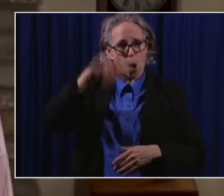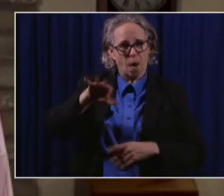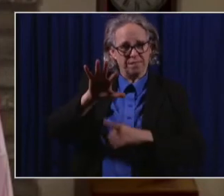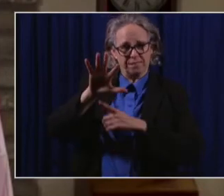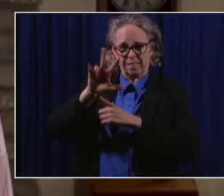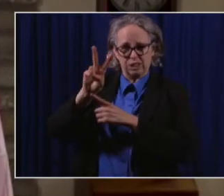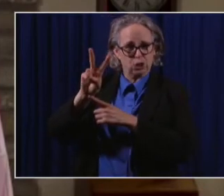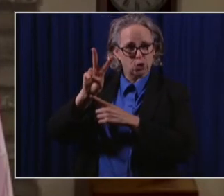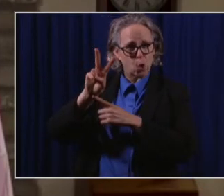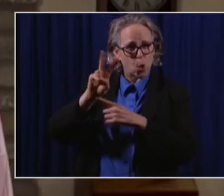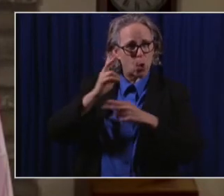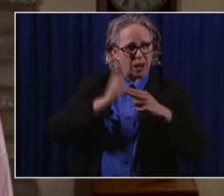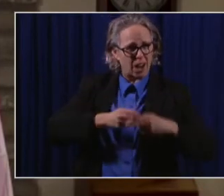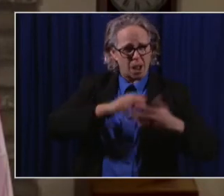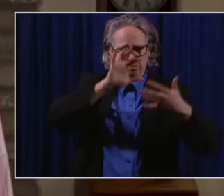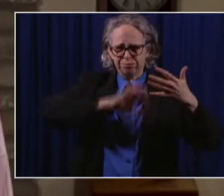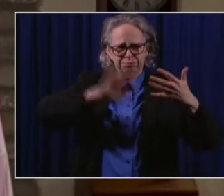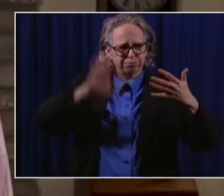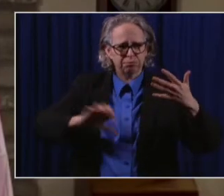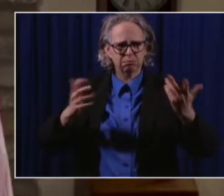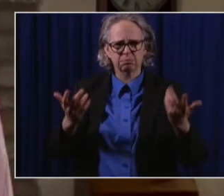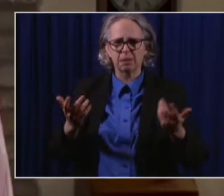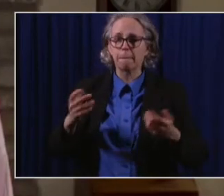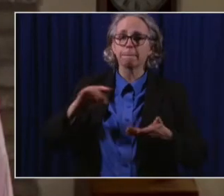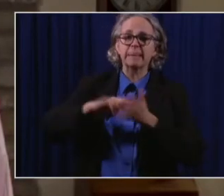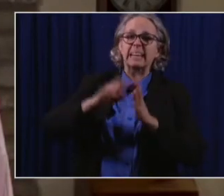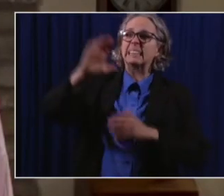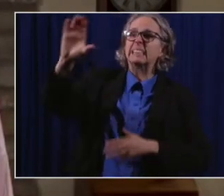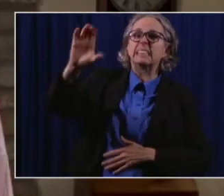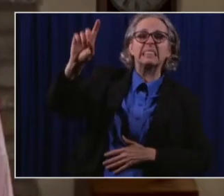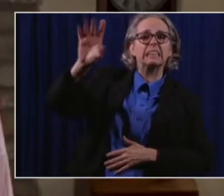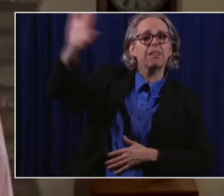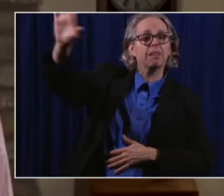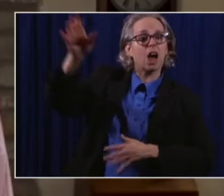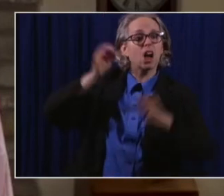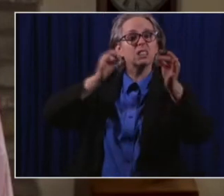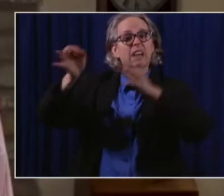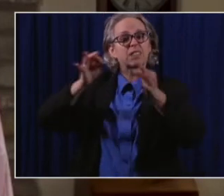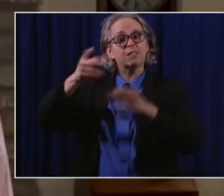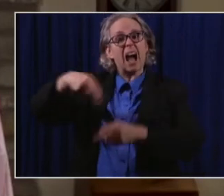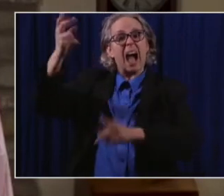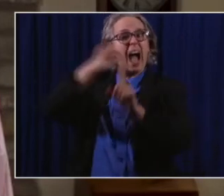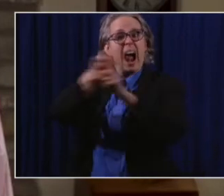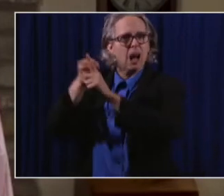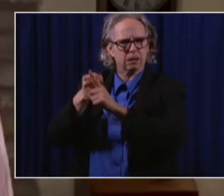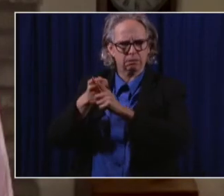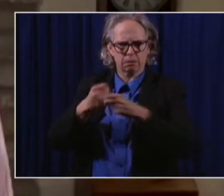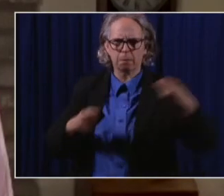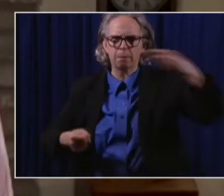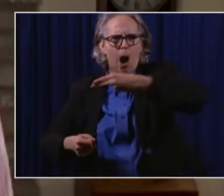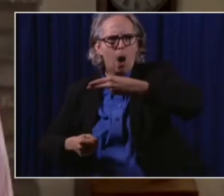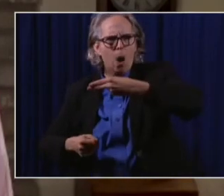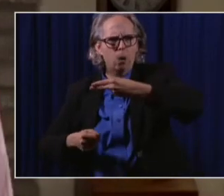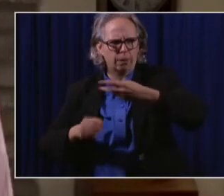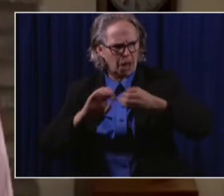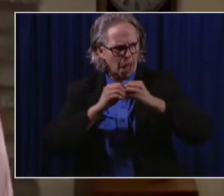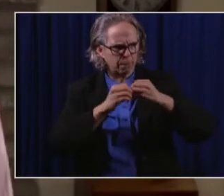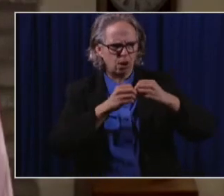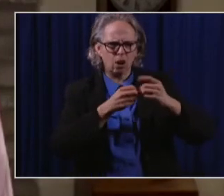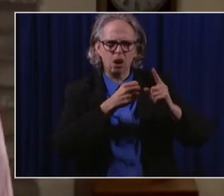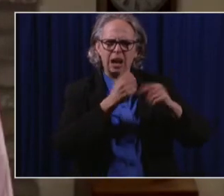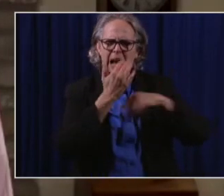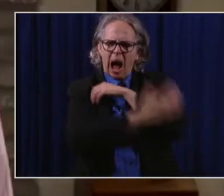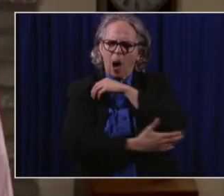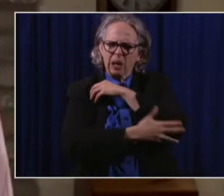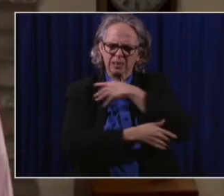above. And if you look down below that, you'll see, if you look at the next 10 counties, they're creeping up on those numbers too. Let's go to the next one,